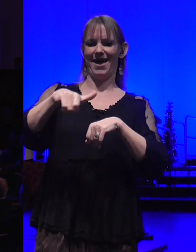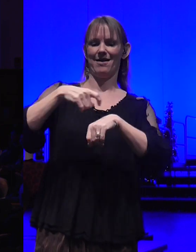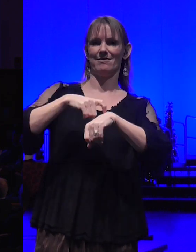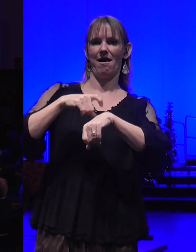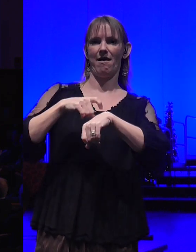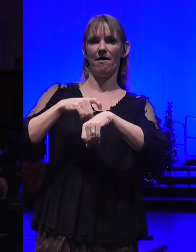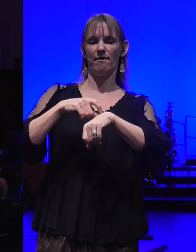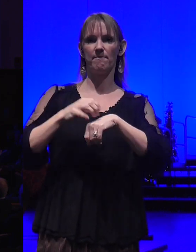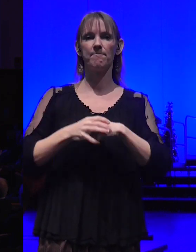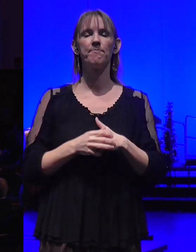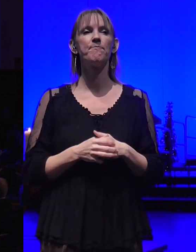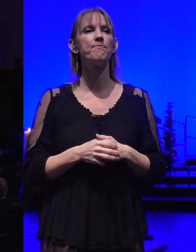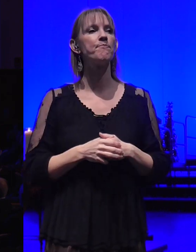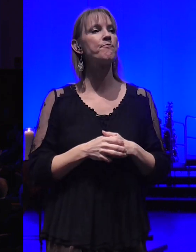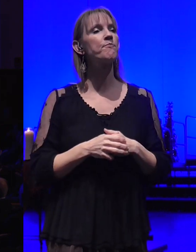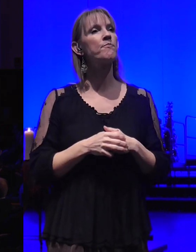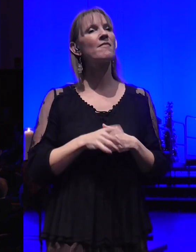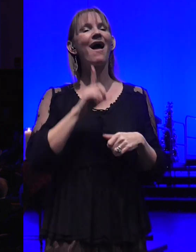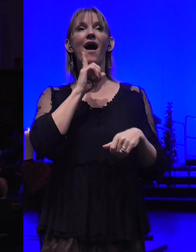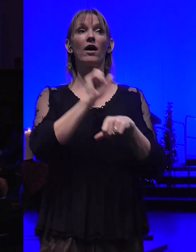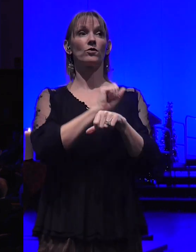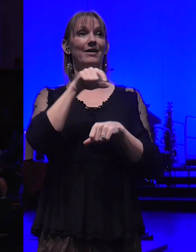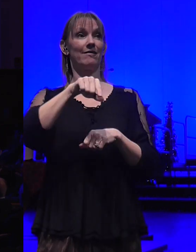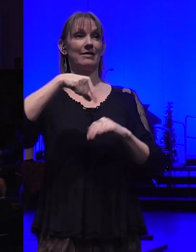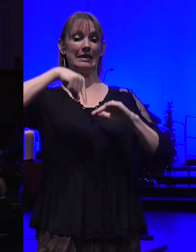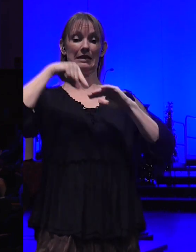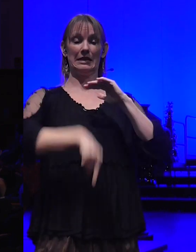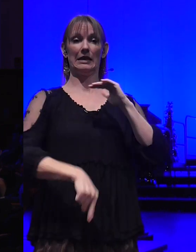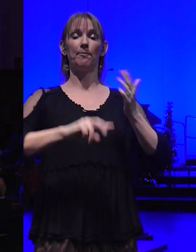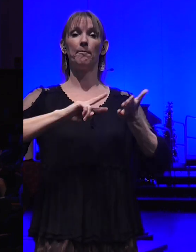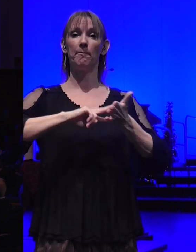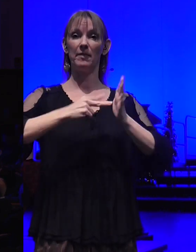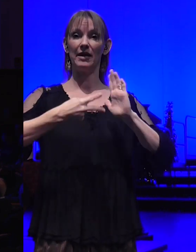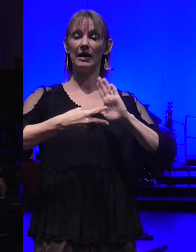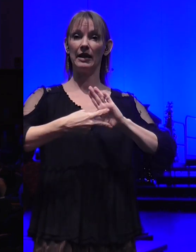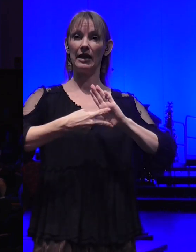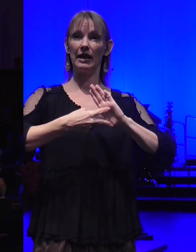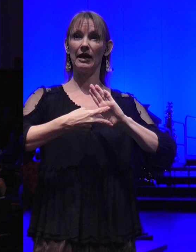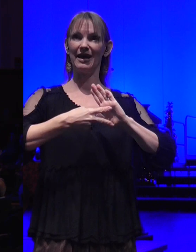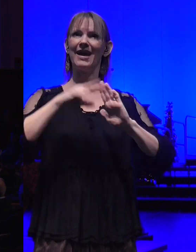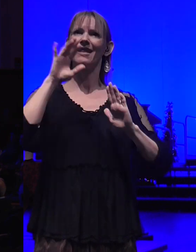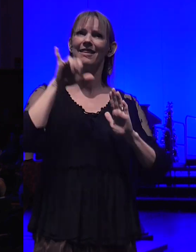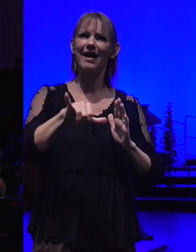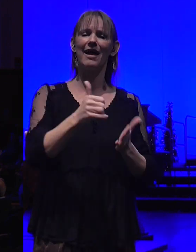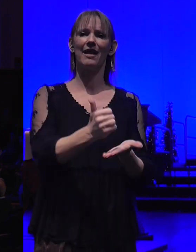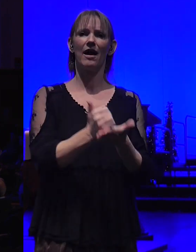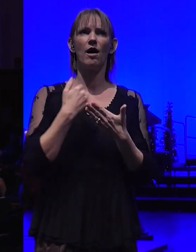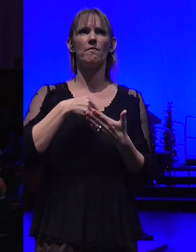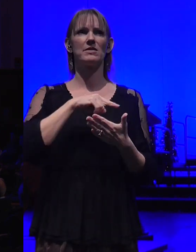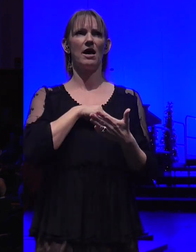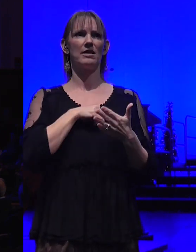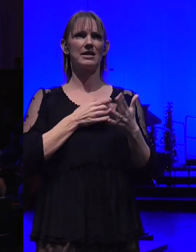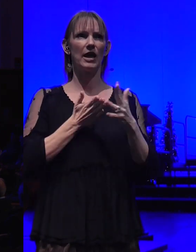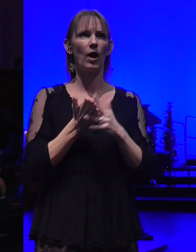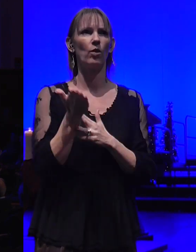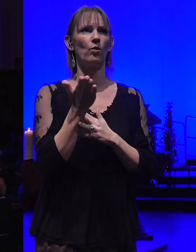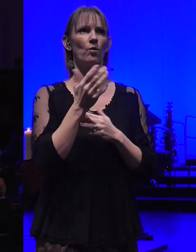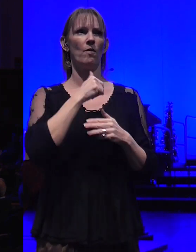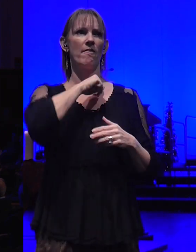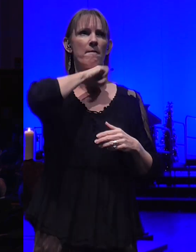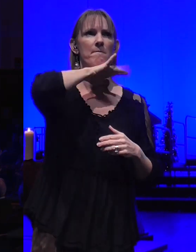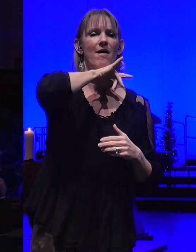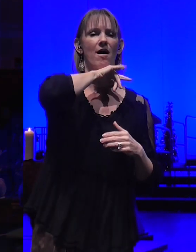times. And it's actually this deeper meaning that gets us through the mud and back to the